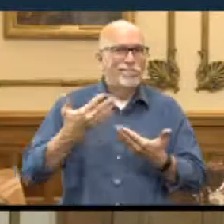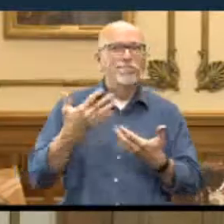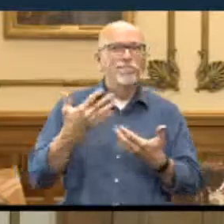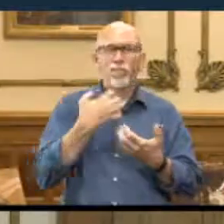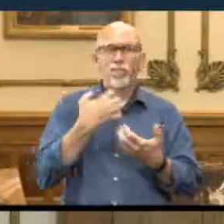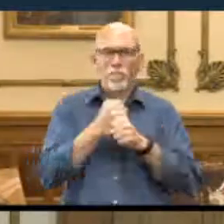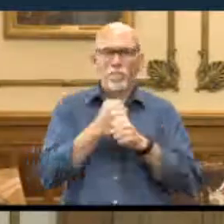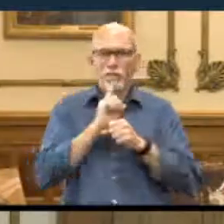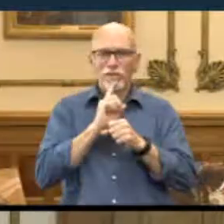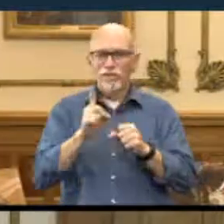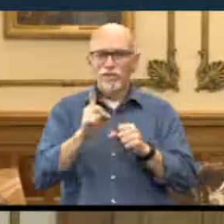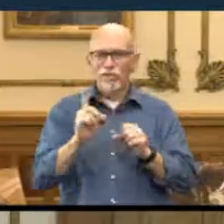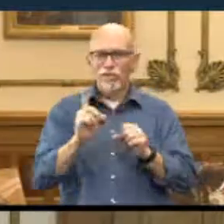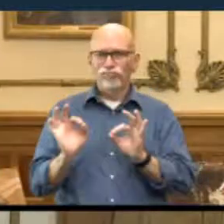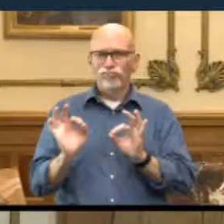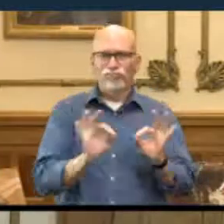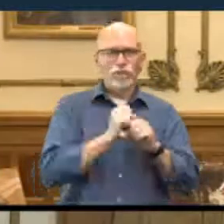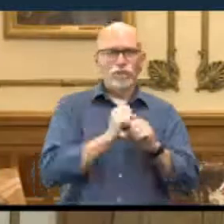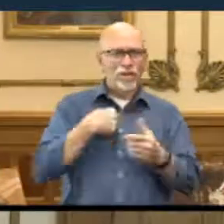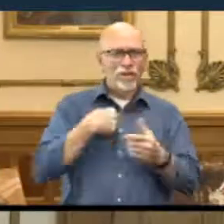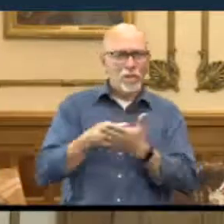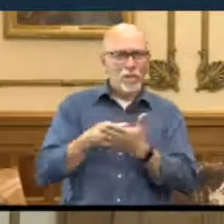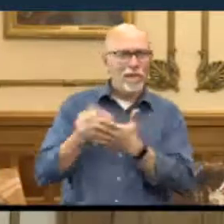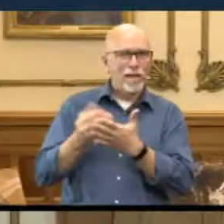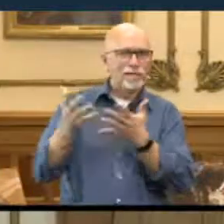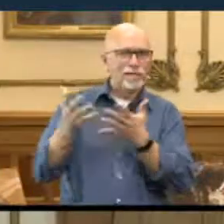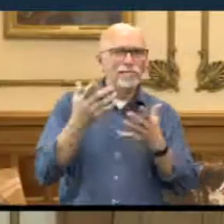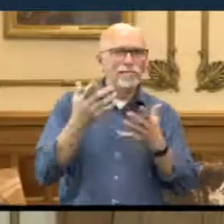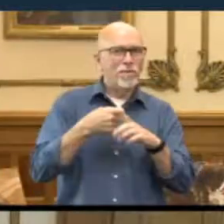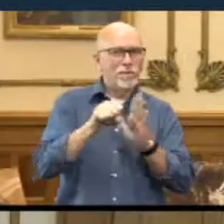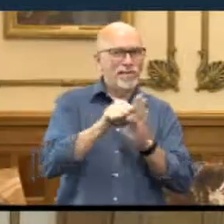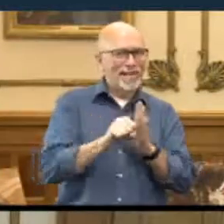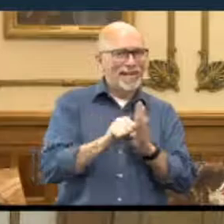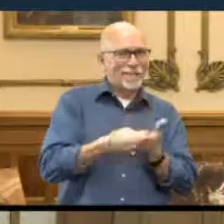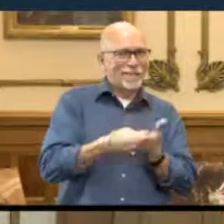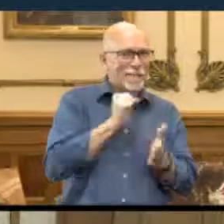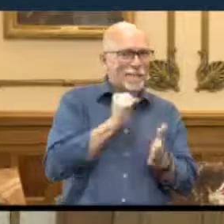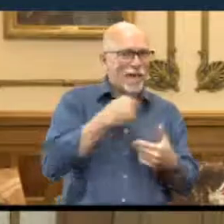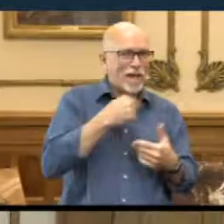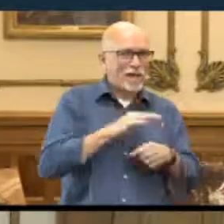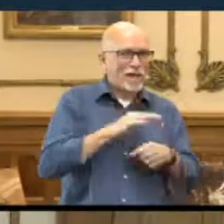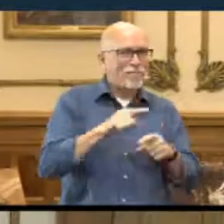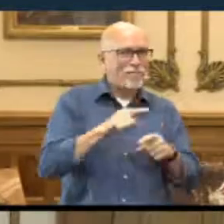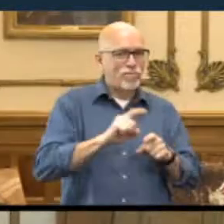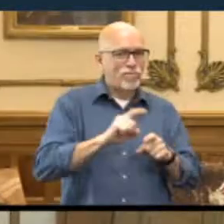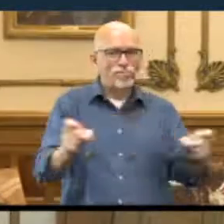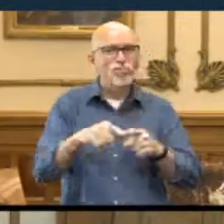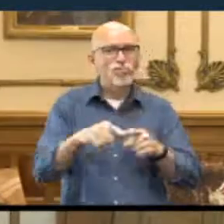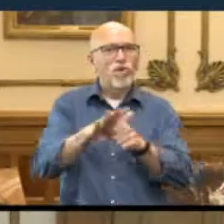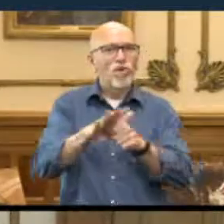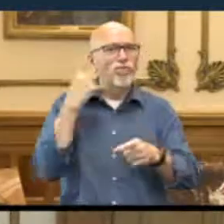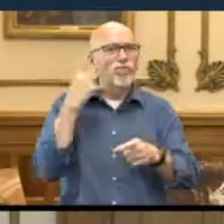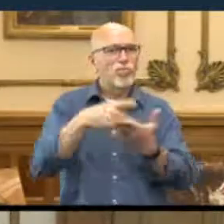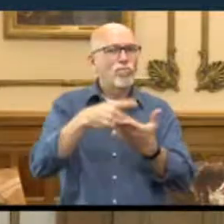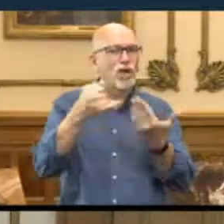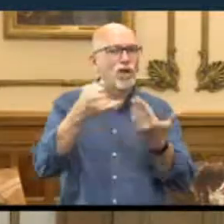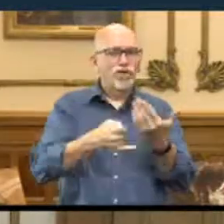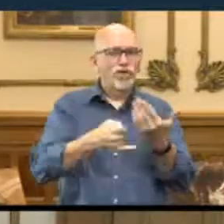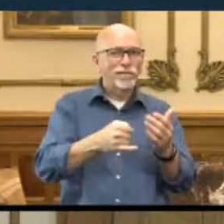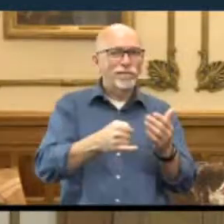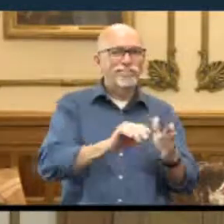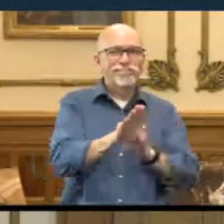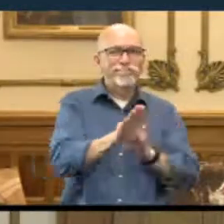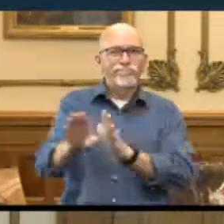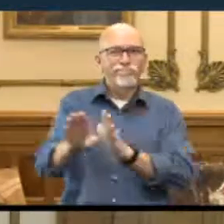wanted to make sure that we had the funding from a state perspective to go out to locals to get these projects, many of which would just kind of